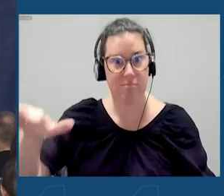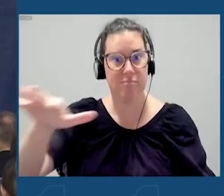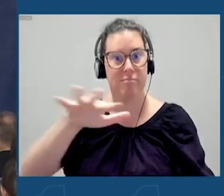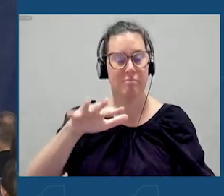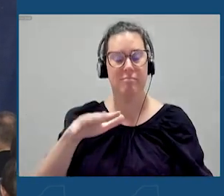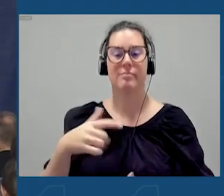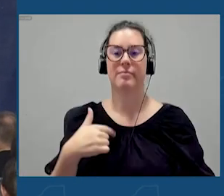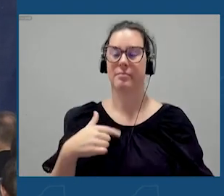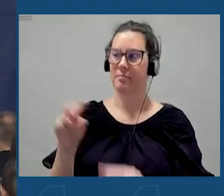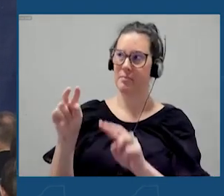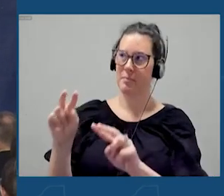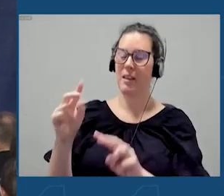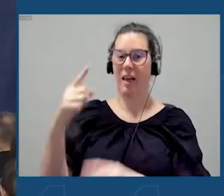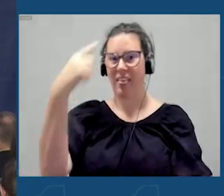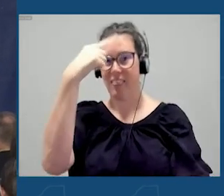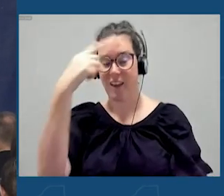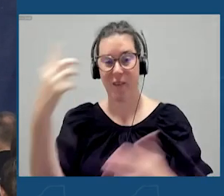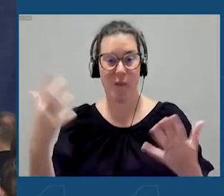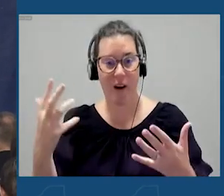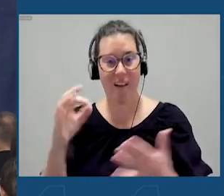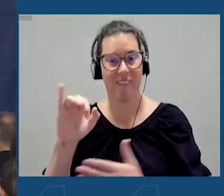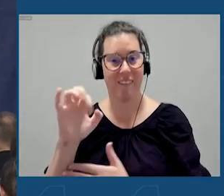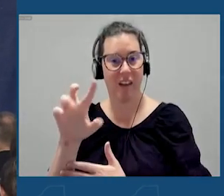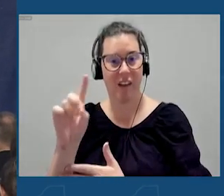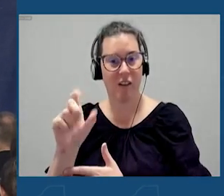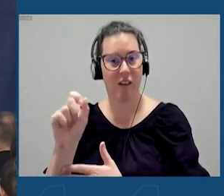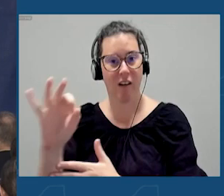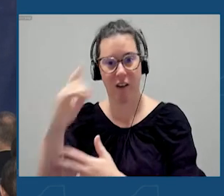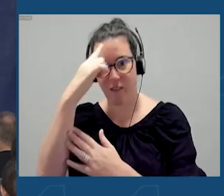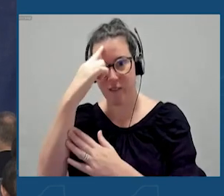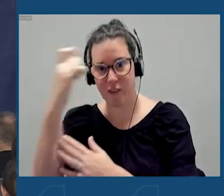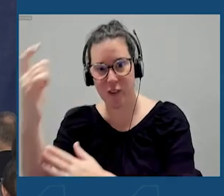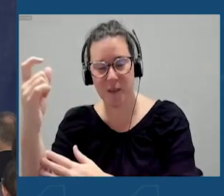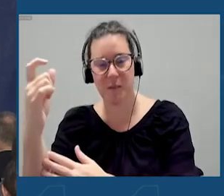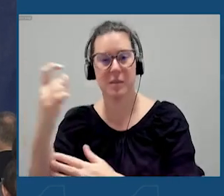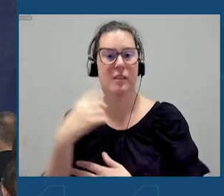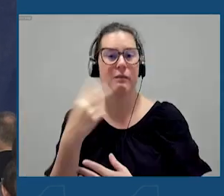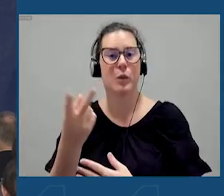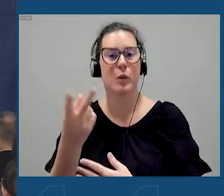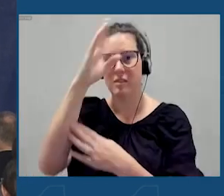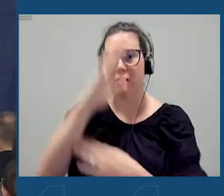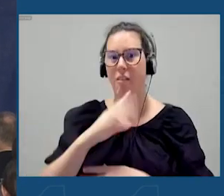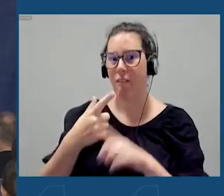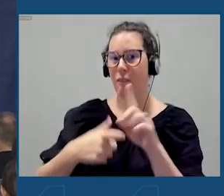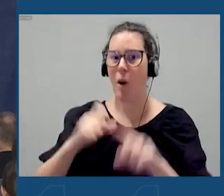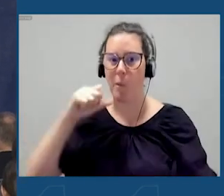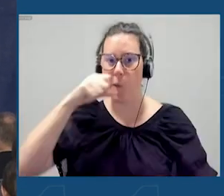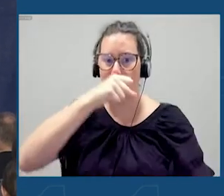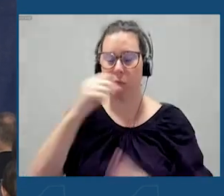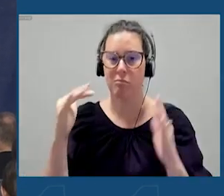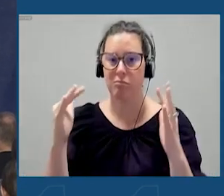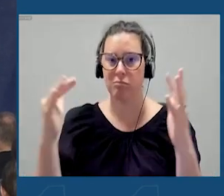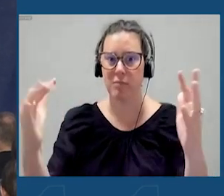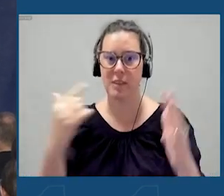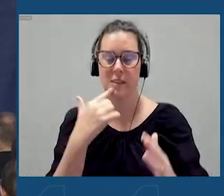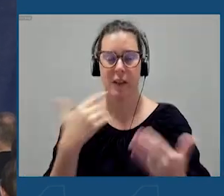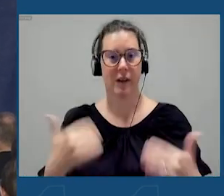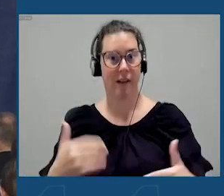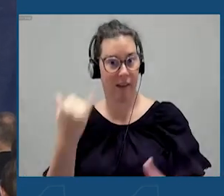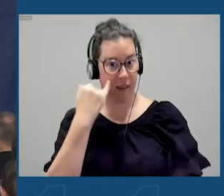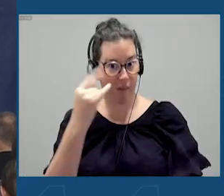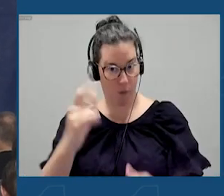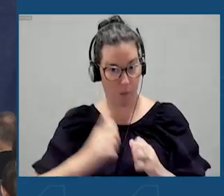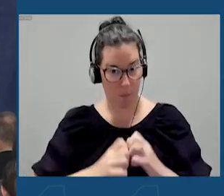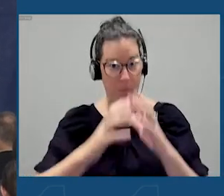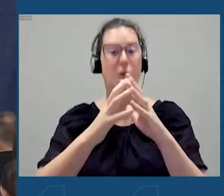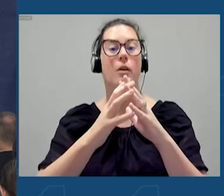the field of dreams and the voice of God from the cornfield, who said with great authority, if you build it, they will come.